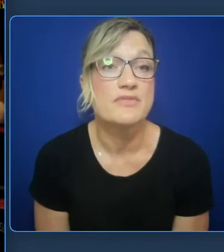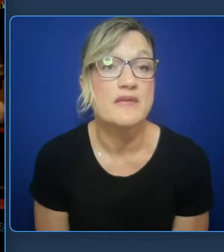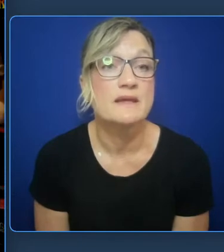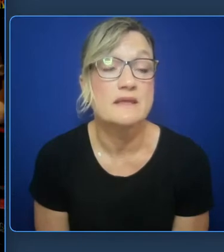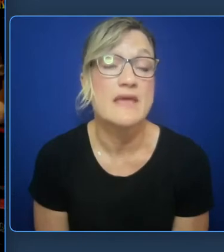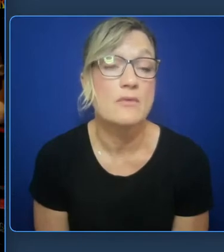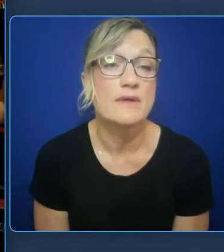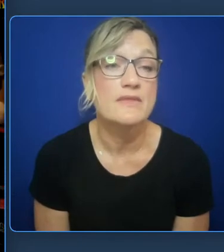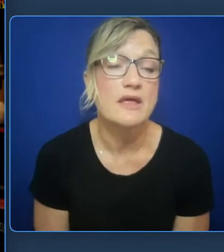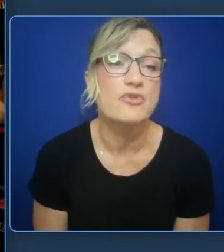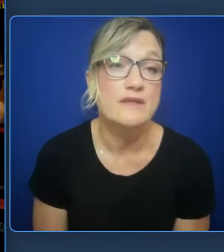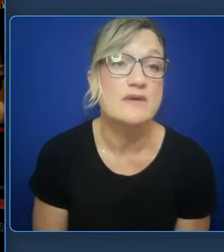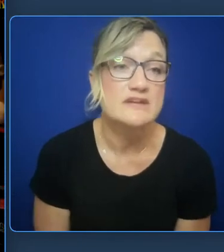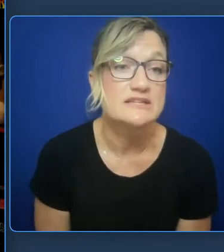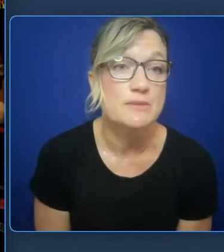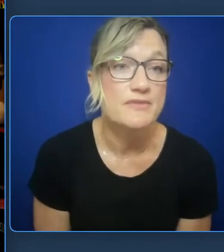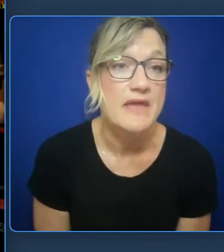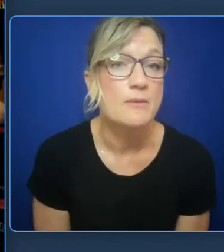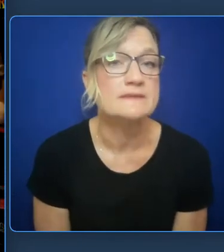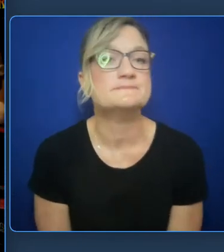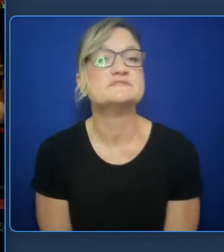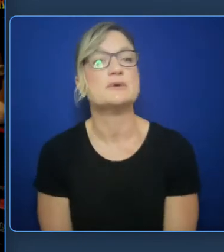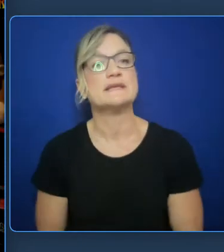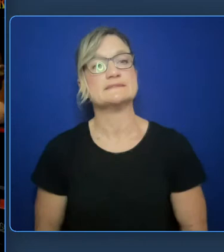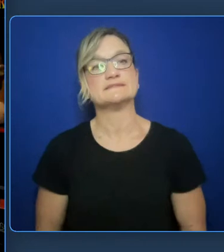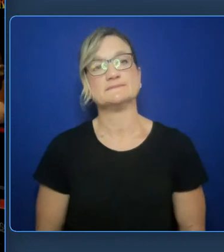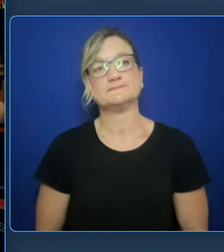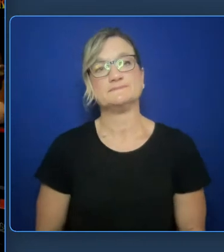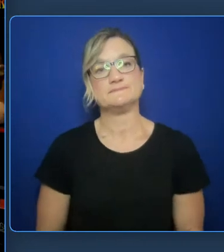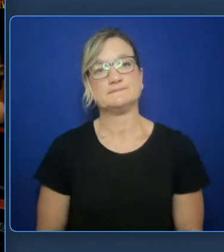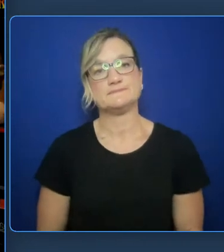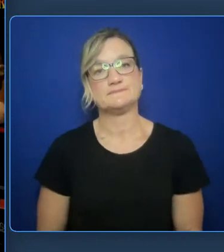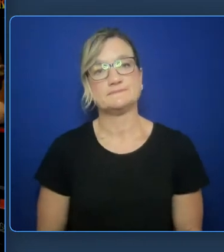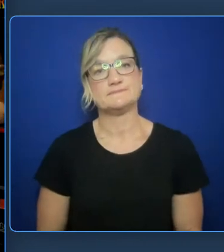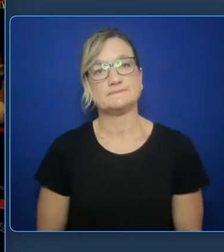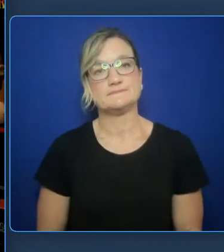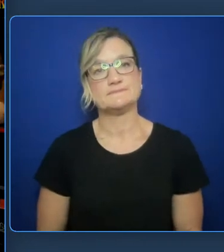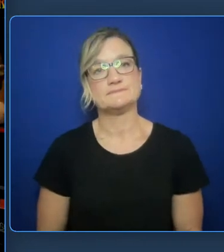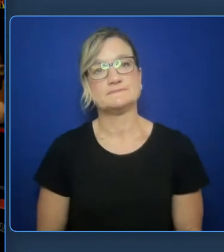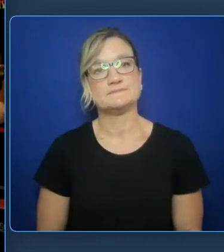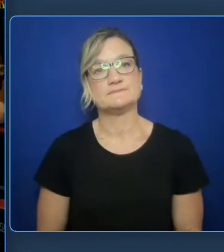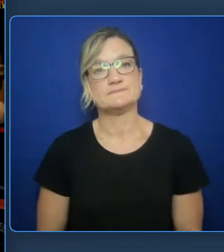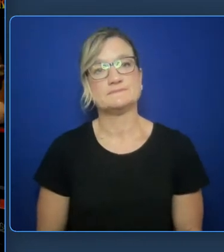catch up with things, and the other things we'll have to catch up with that one. So yes.